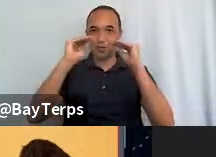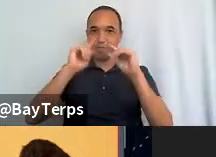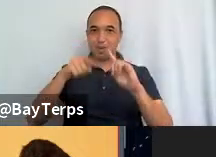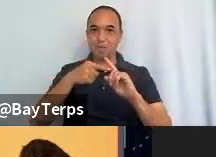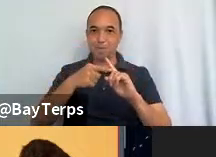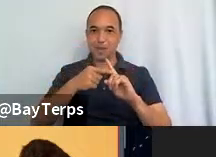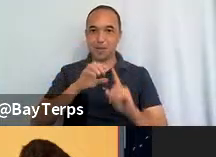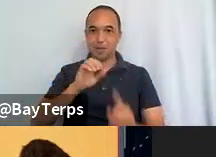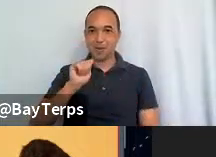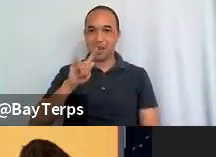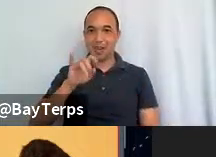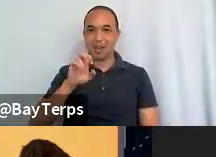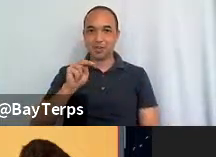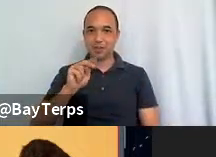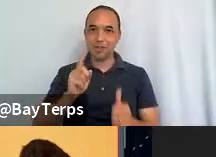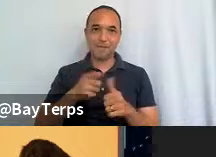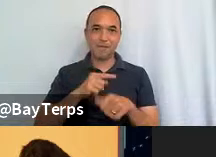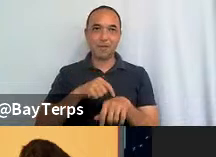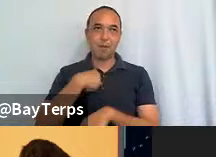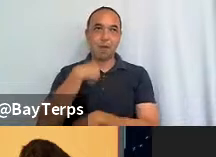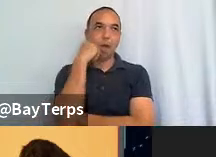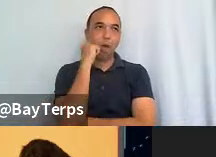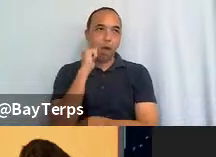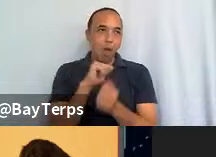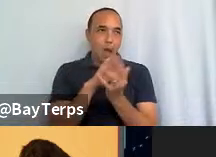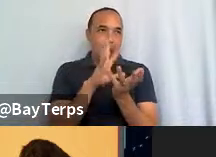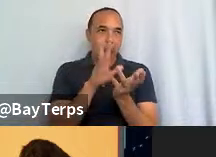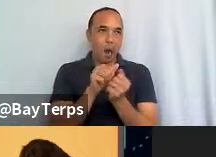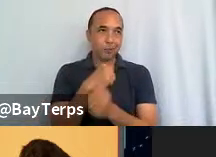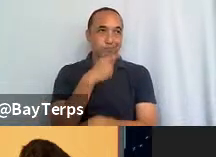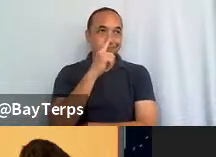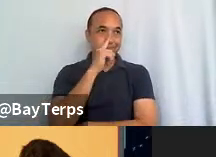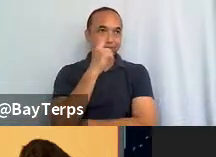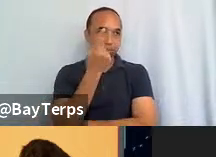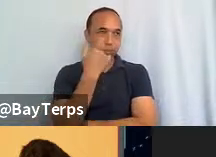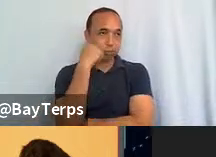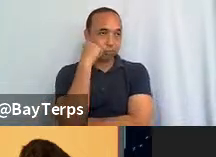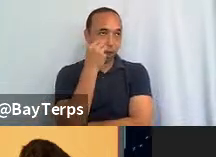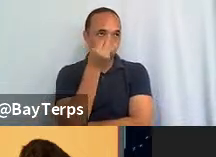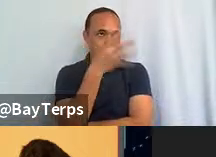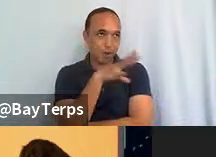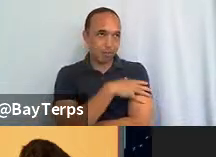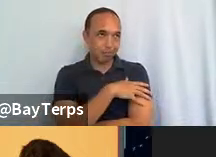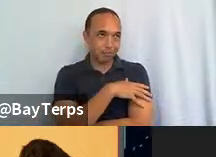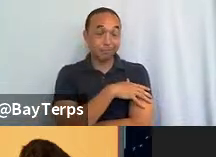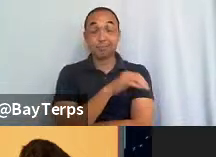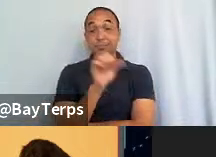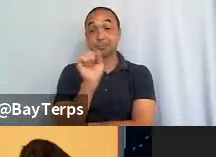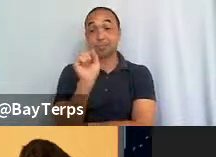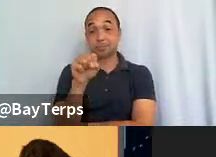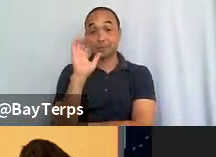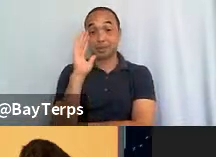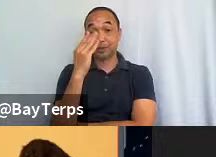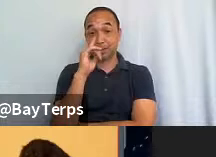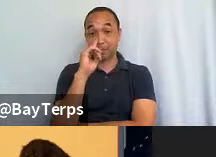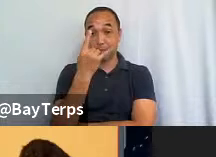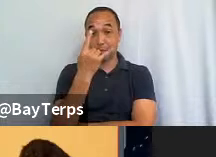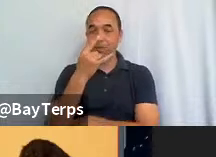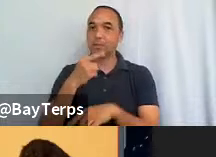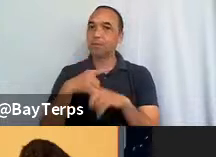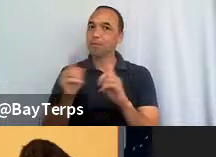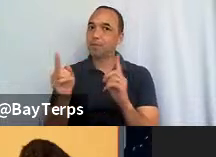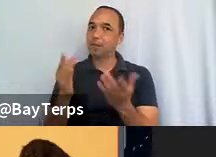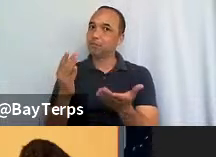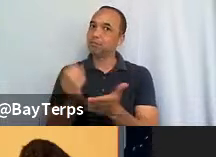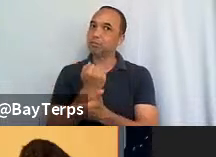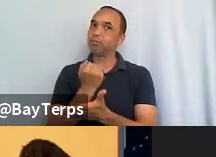was like, yawn, I don't care. This is boring. Admittedly, it does seem boring, but it is very useful.